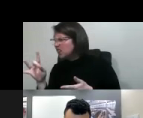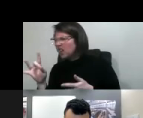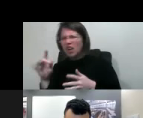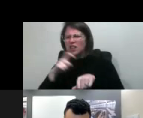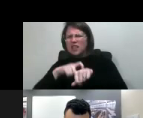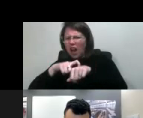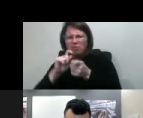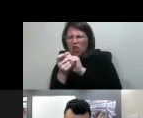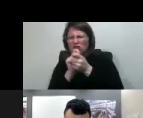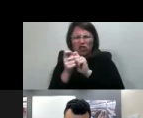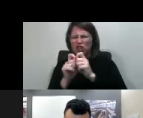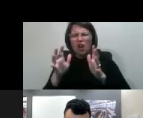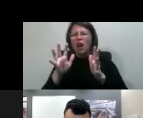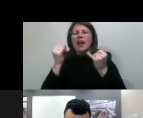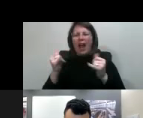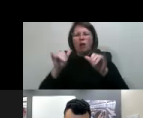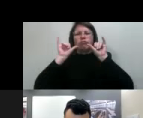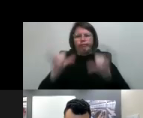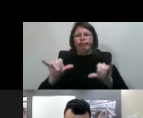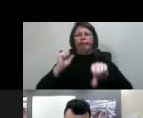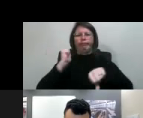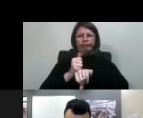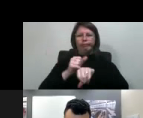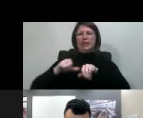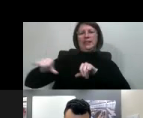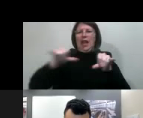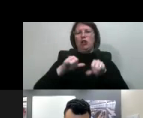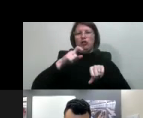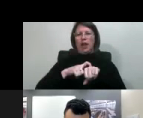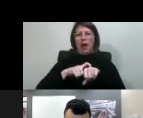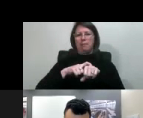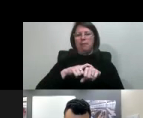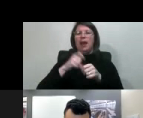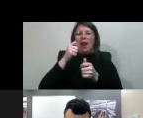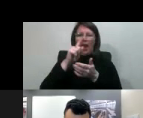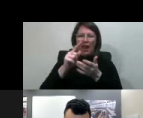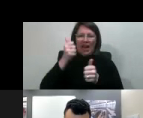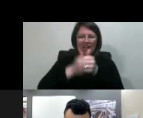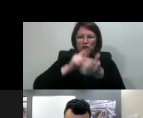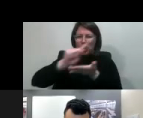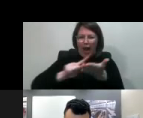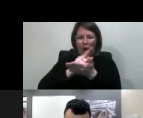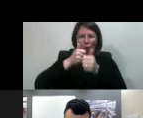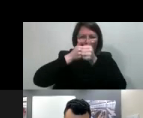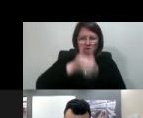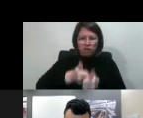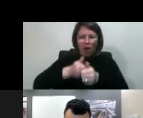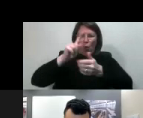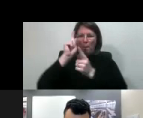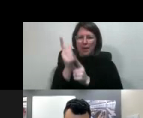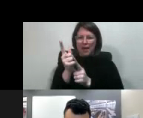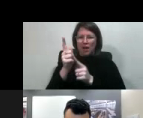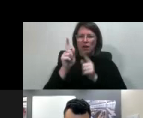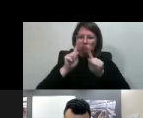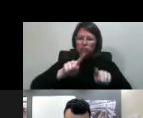service. And, you know, and where we've been able to do it, we want to move to this clock-based service. So you can count on, again, I'm